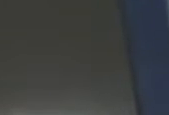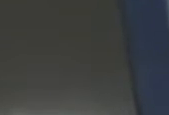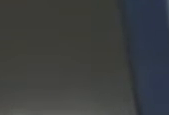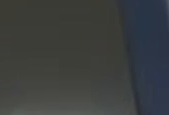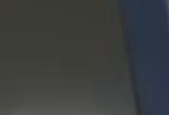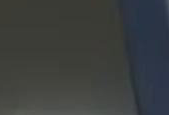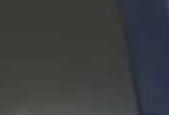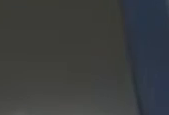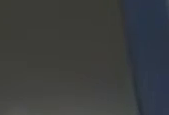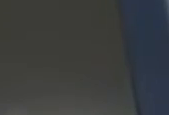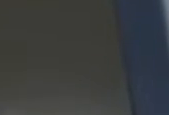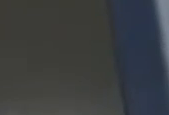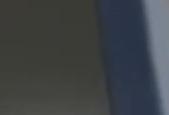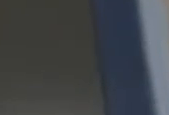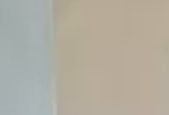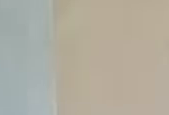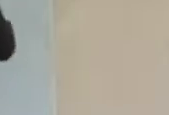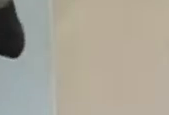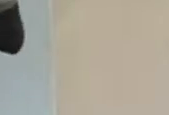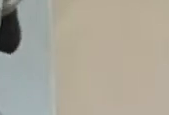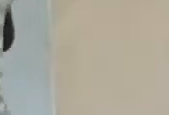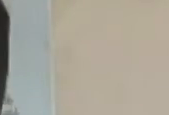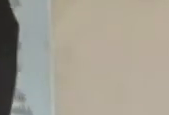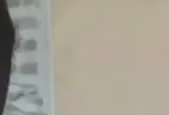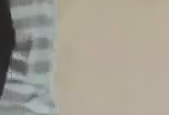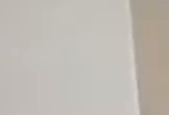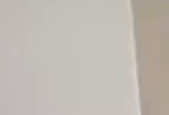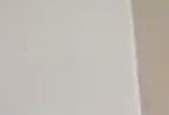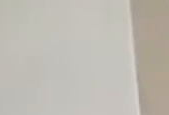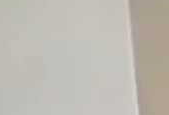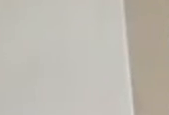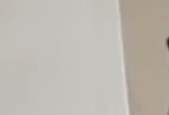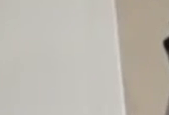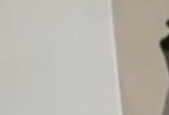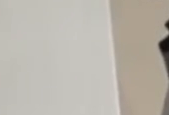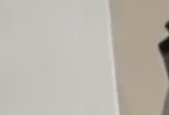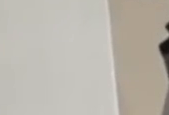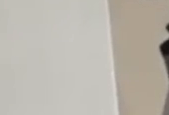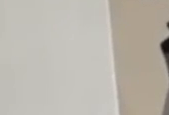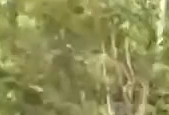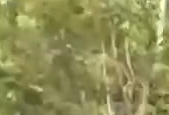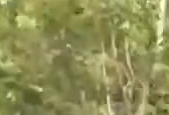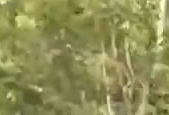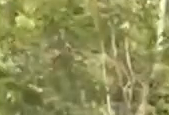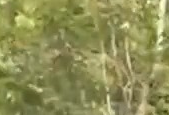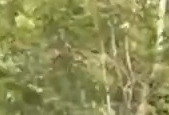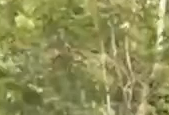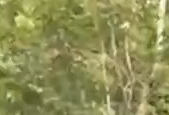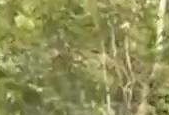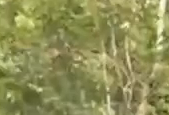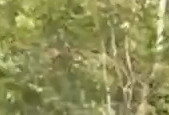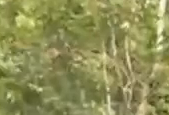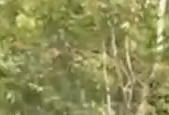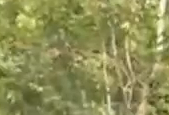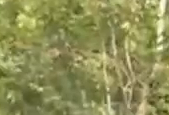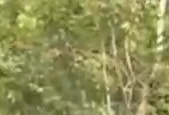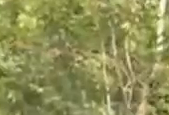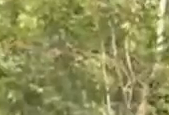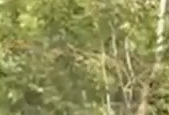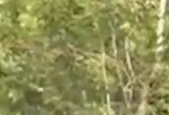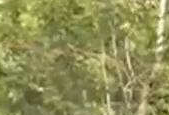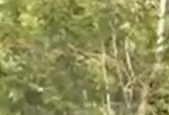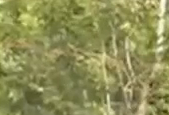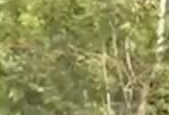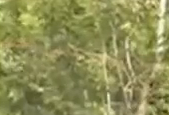is happy they don't experience any power outages like their neighbors. Tumeshukuru sana, tumefurahi nyumbani,